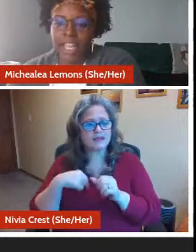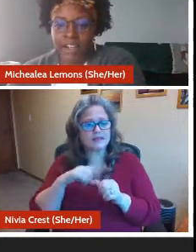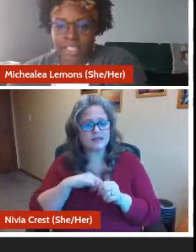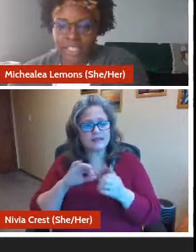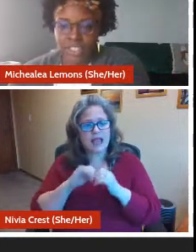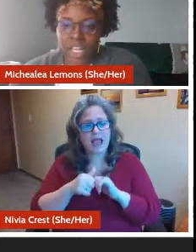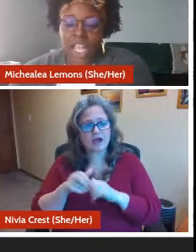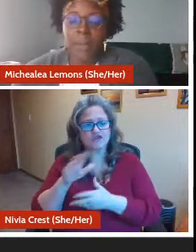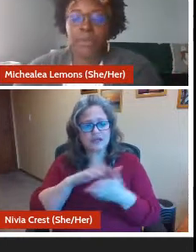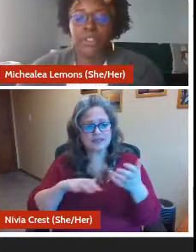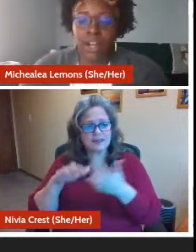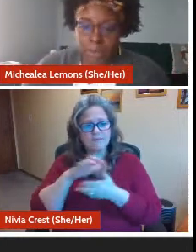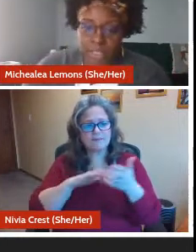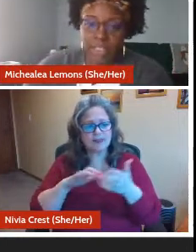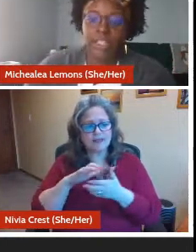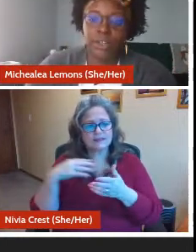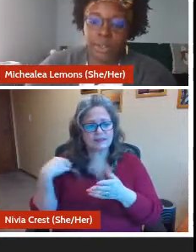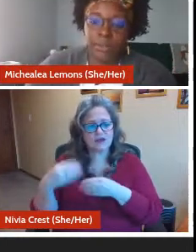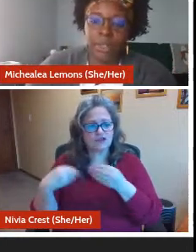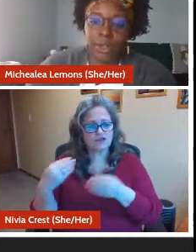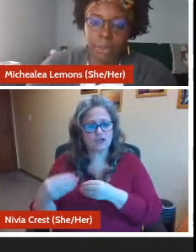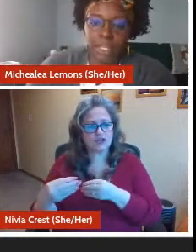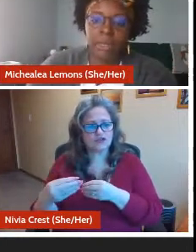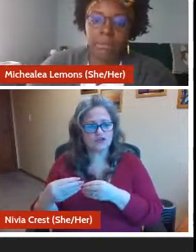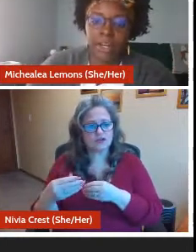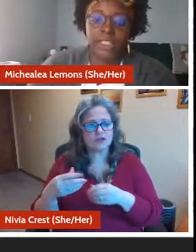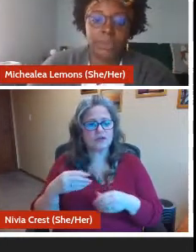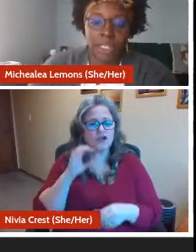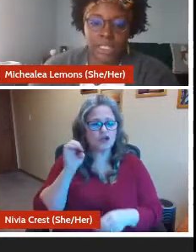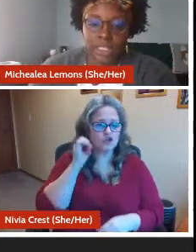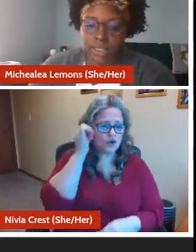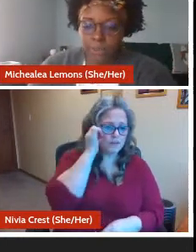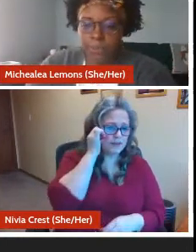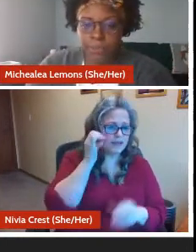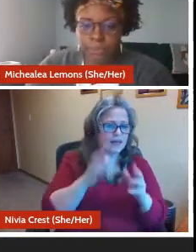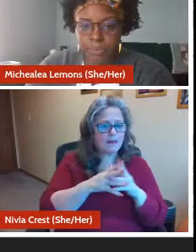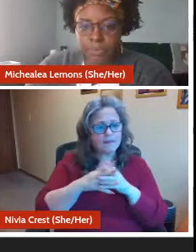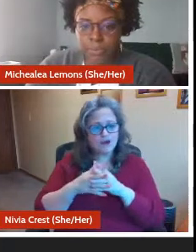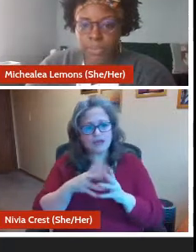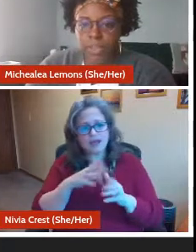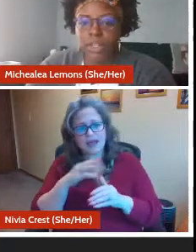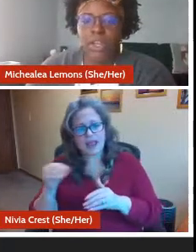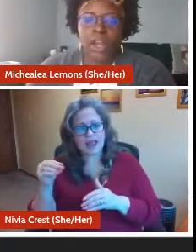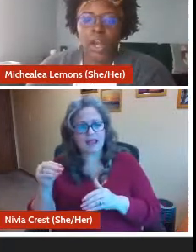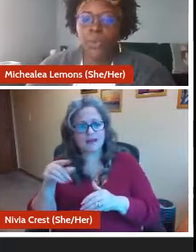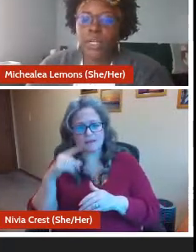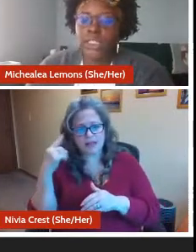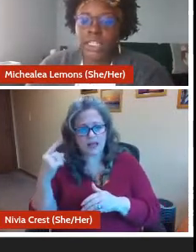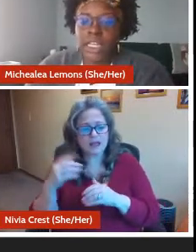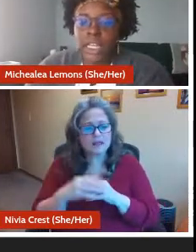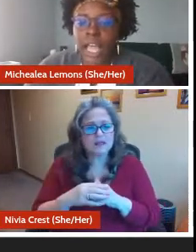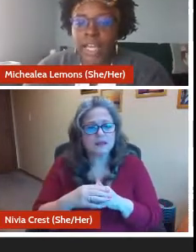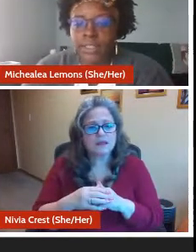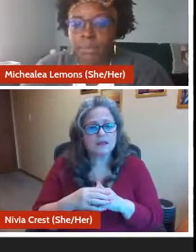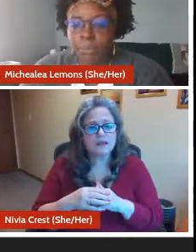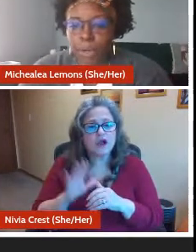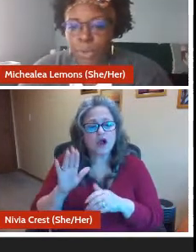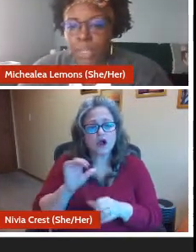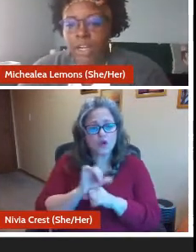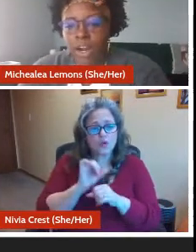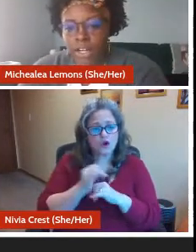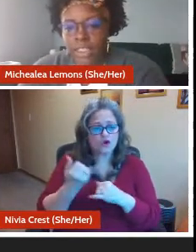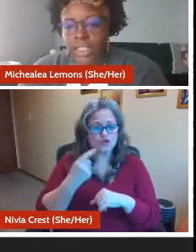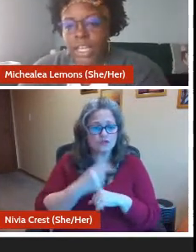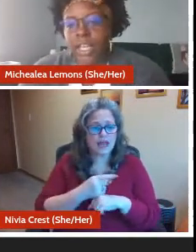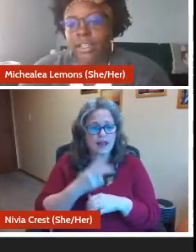American mixed heritage in predominantly European American spaces. Her work today as